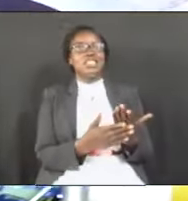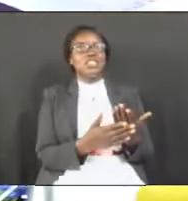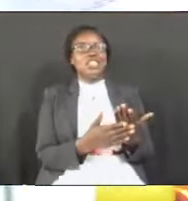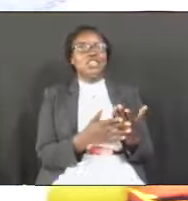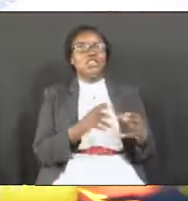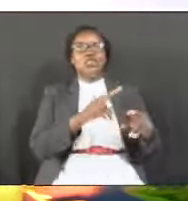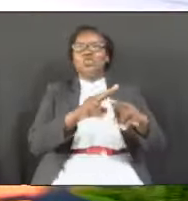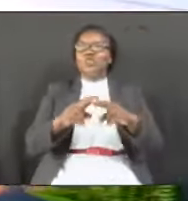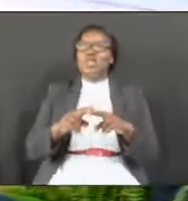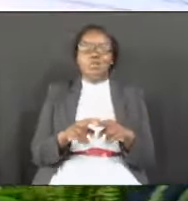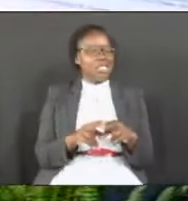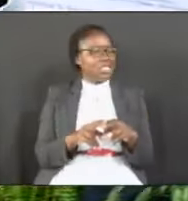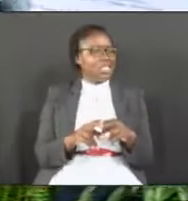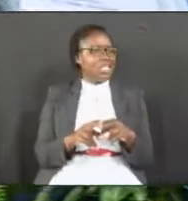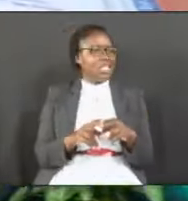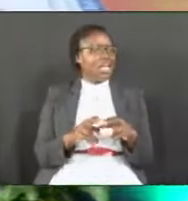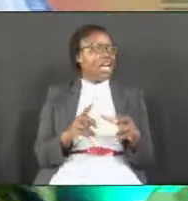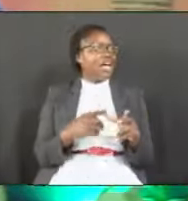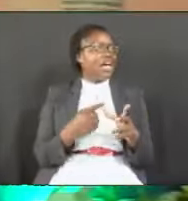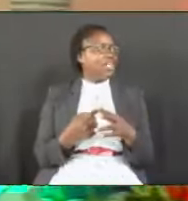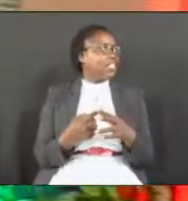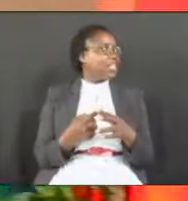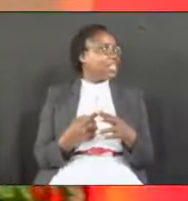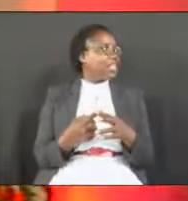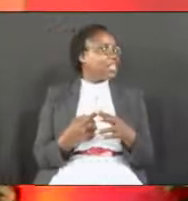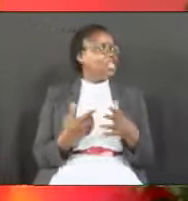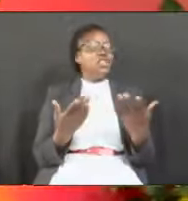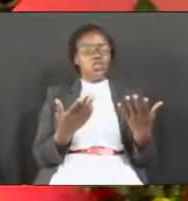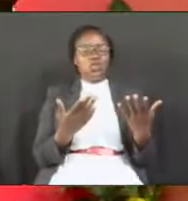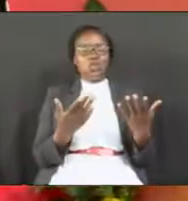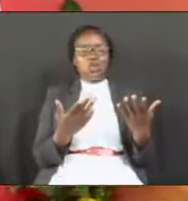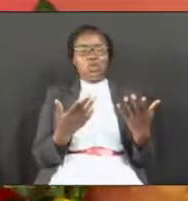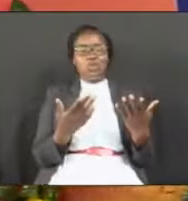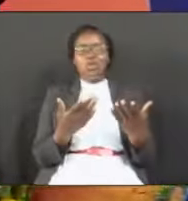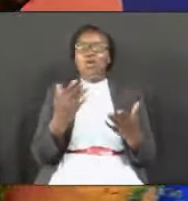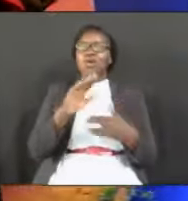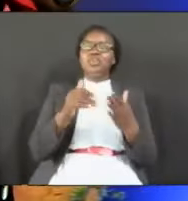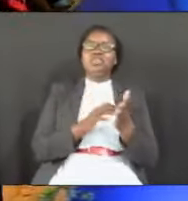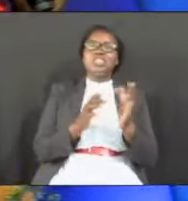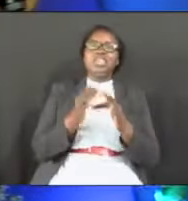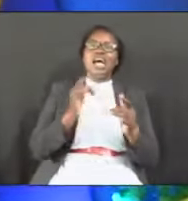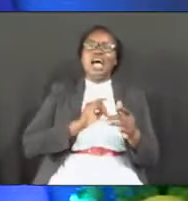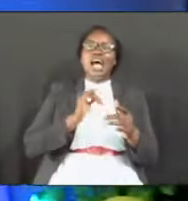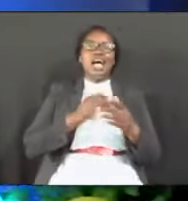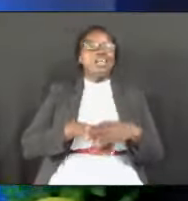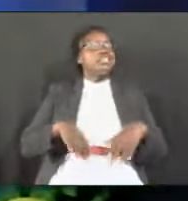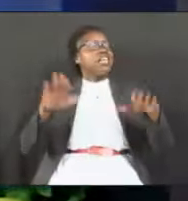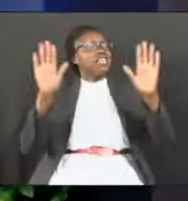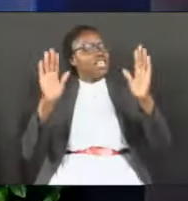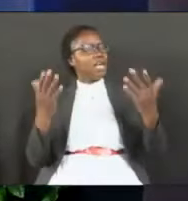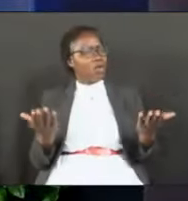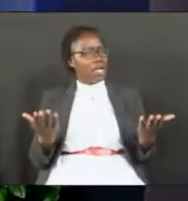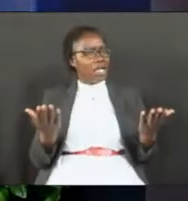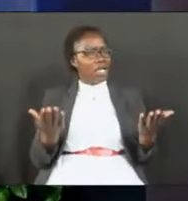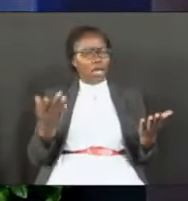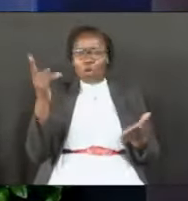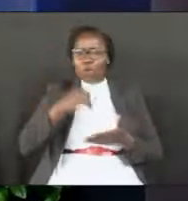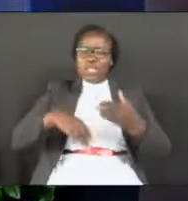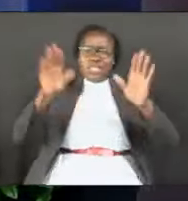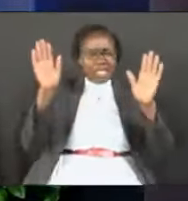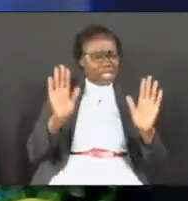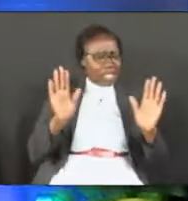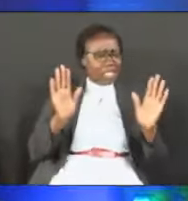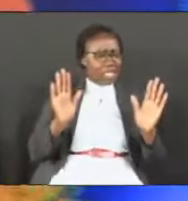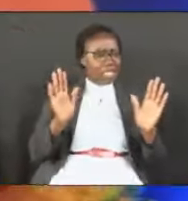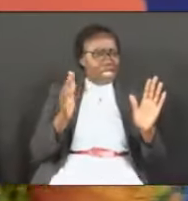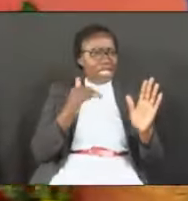sit. And you've brought your burdens to Jesus. Oh, to Jesus. What are you surrendering? And you